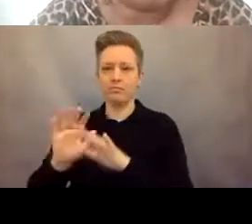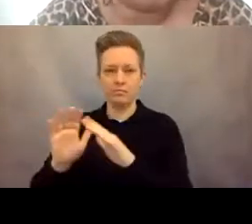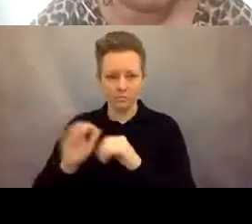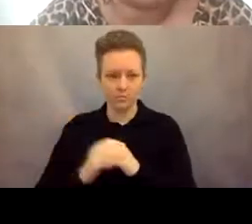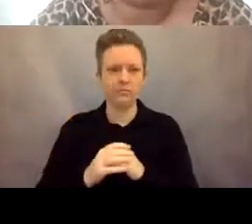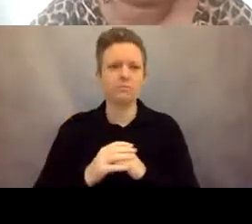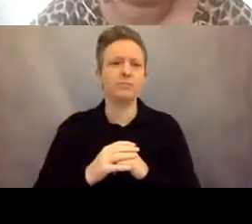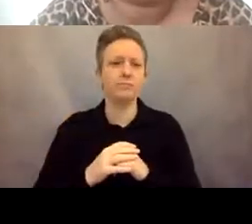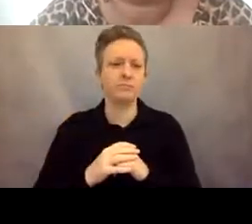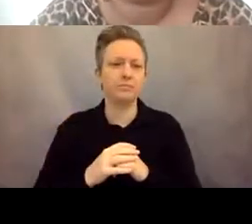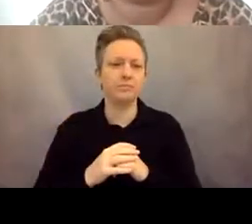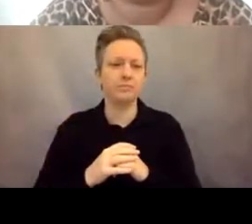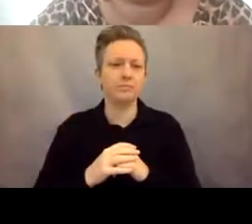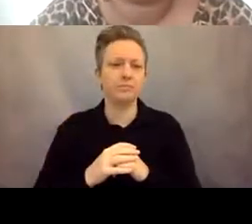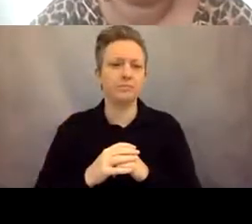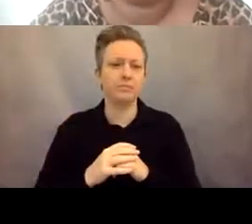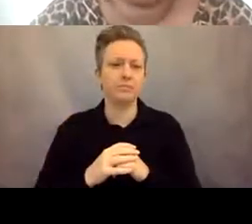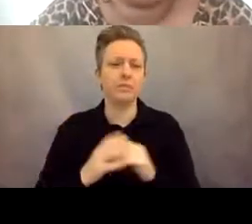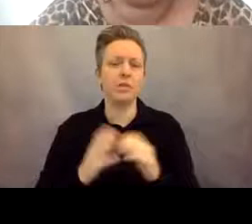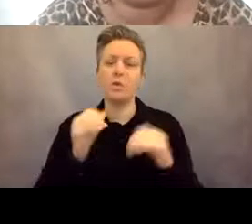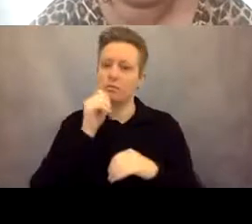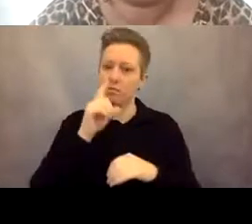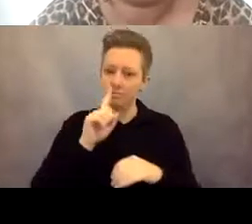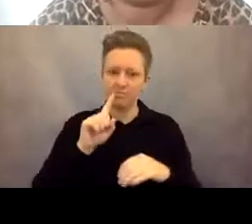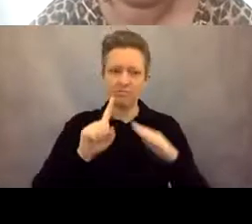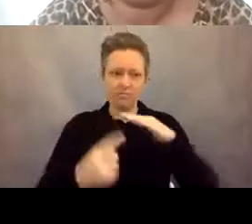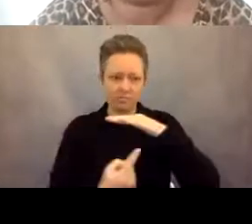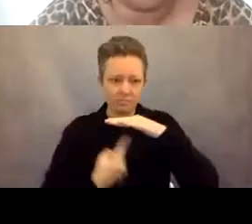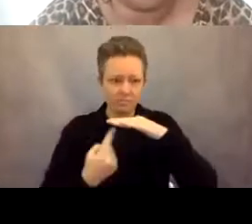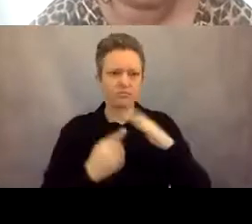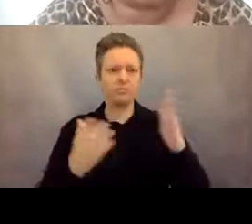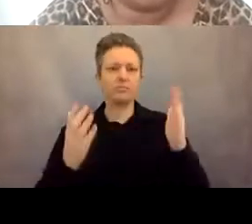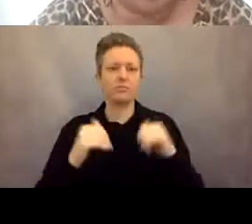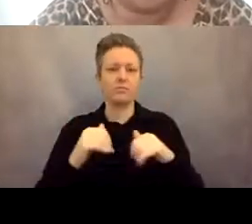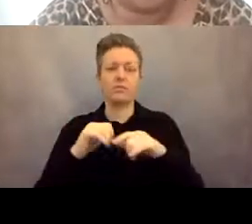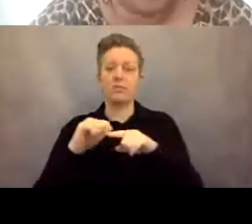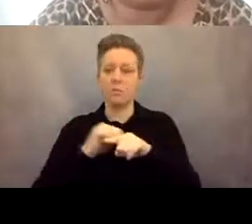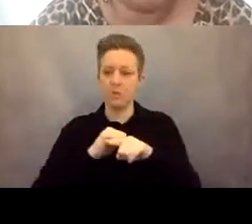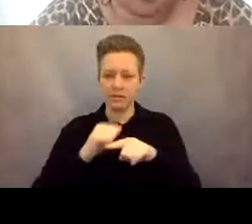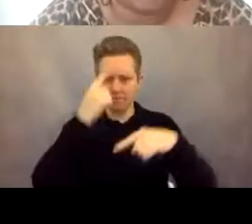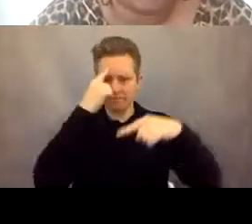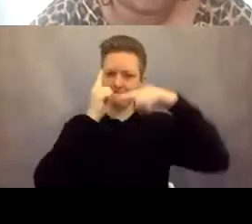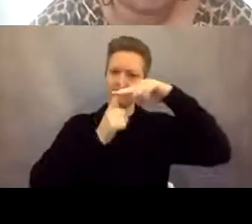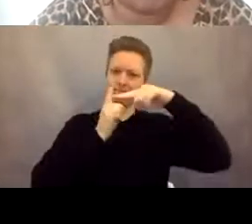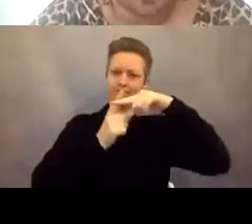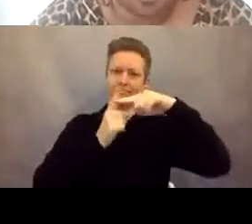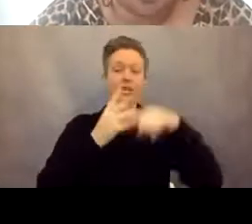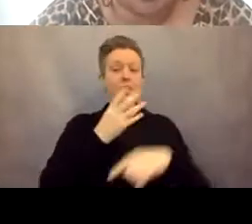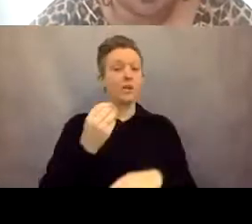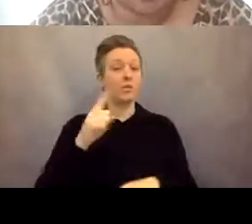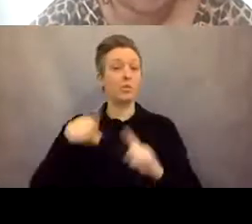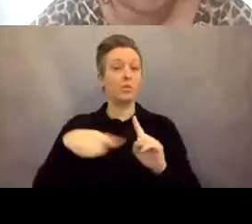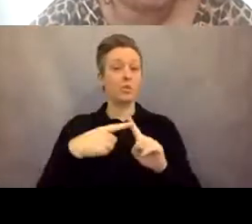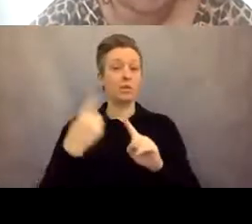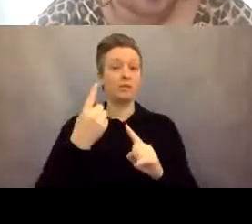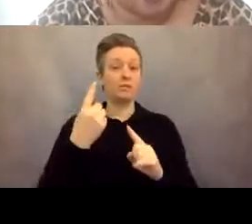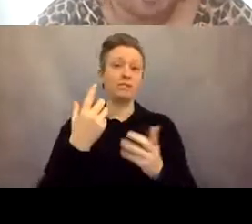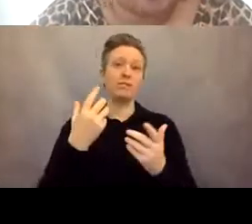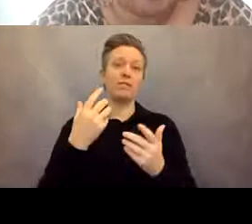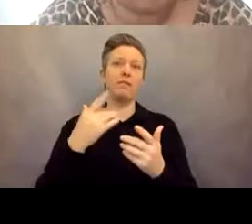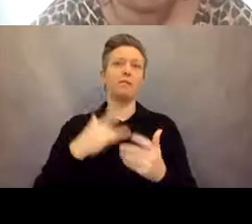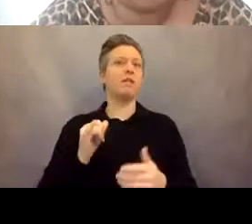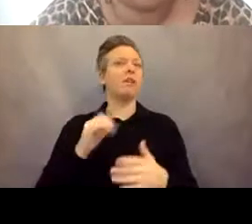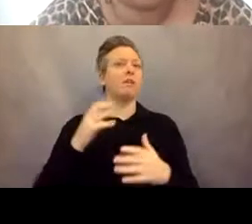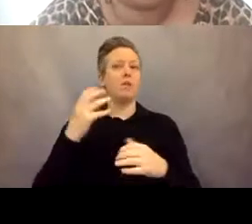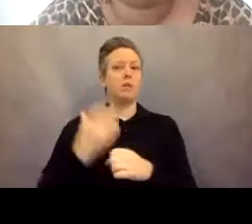active optimism and celebrate those small wins. In this work, there will be a lot of losses, to be honest. I used to